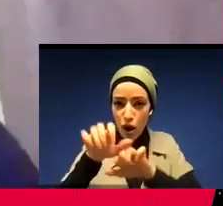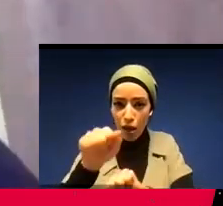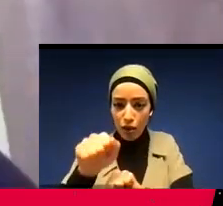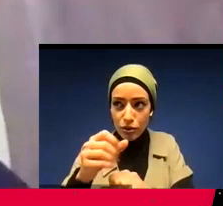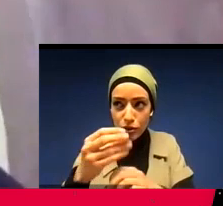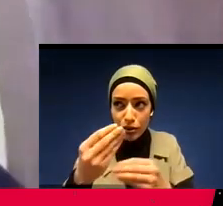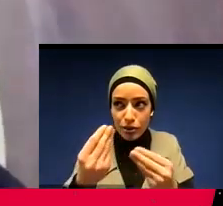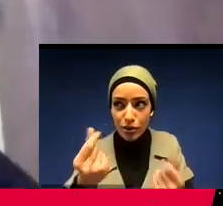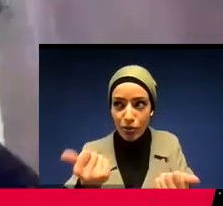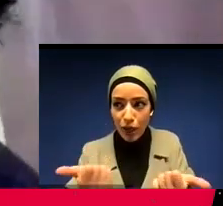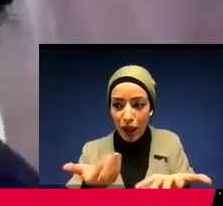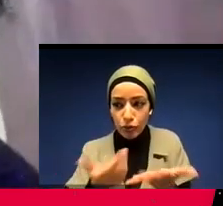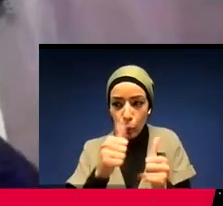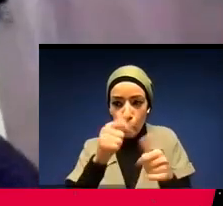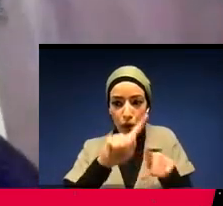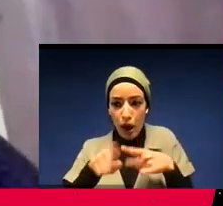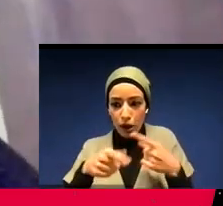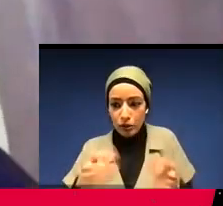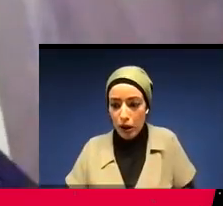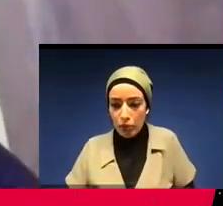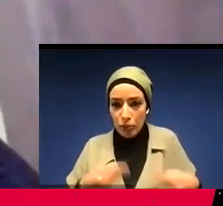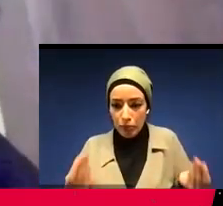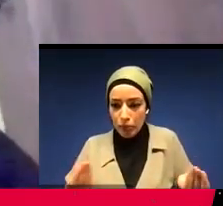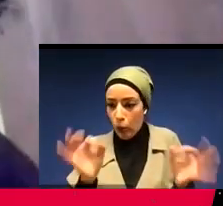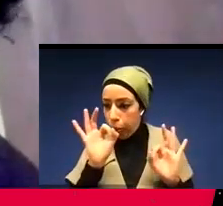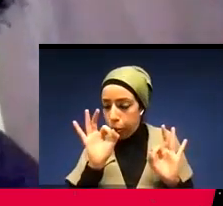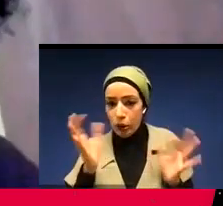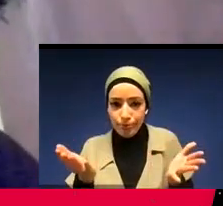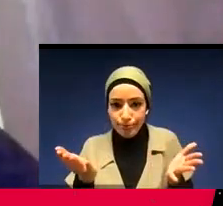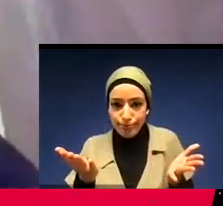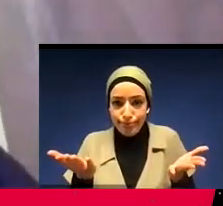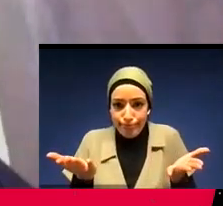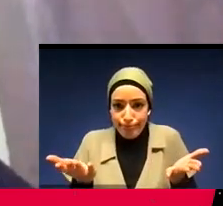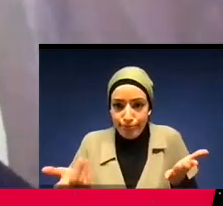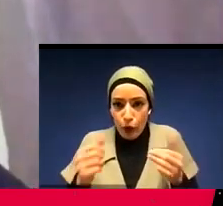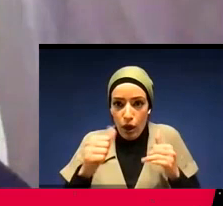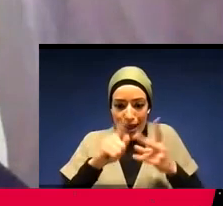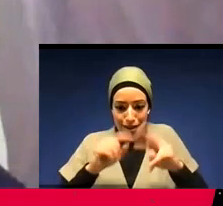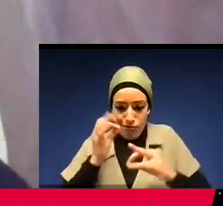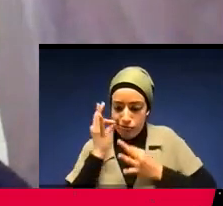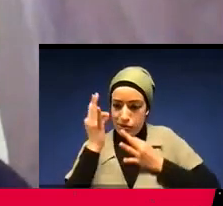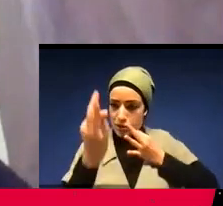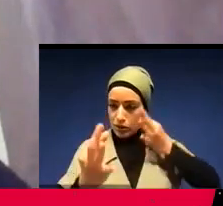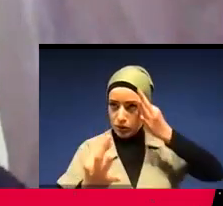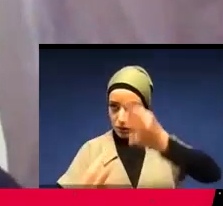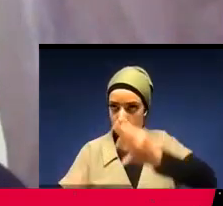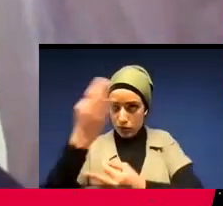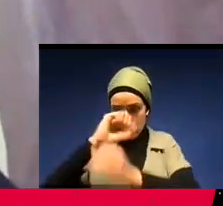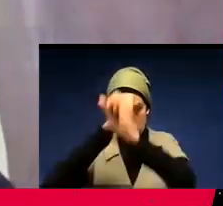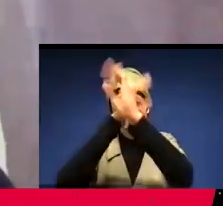Sometimes it's also not about having a good answer. Rather, the asking of good questions is what I feel gets us closer